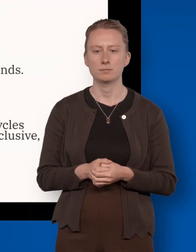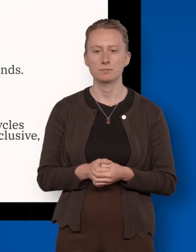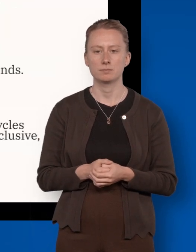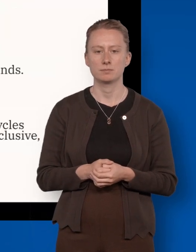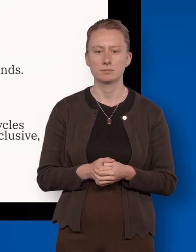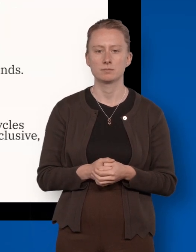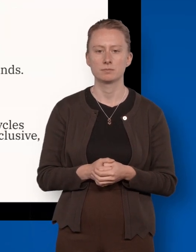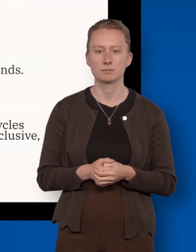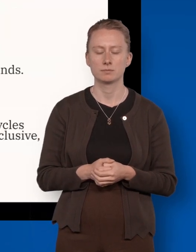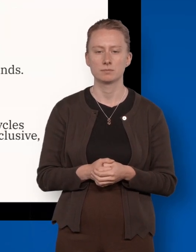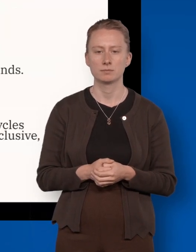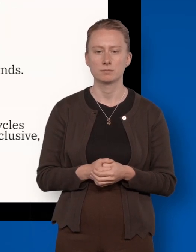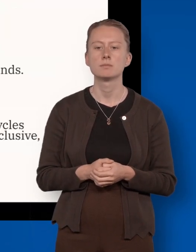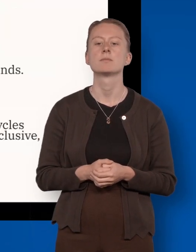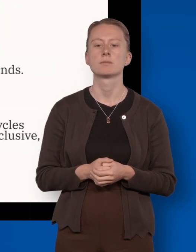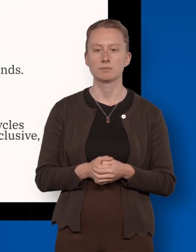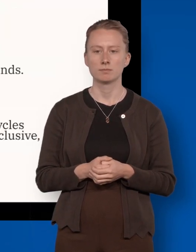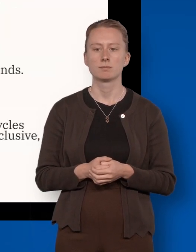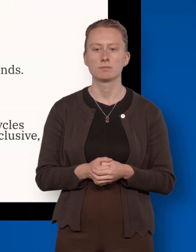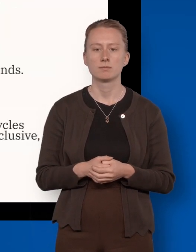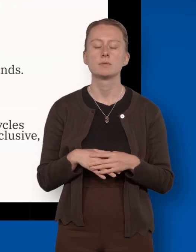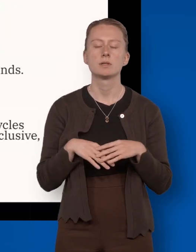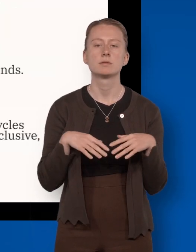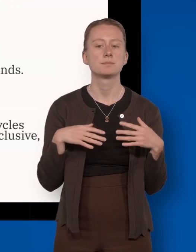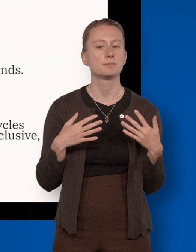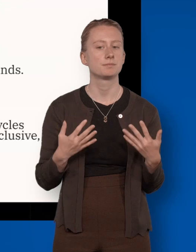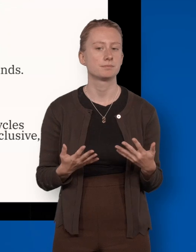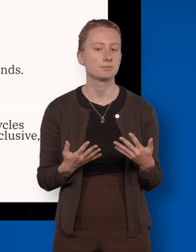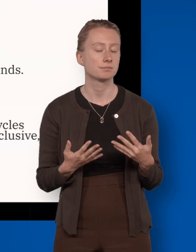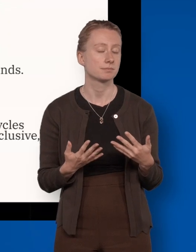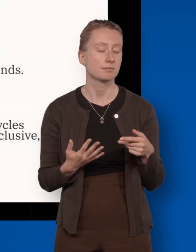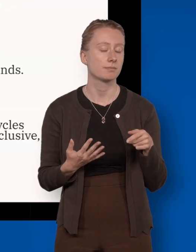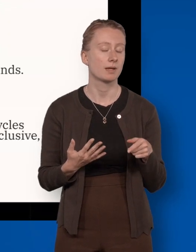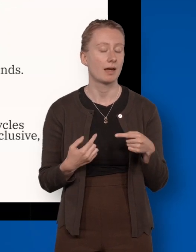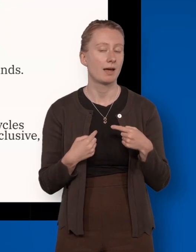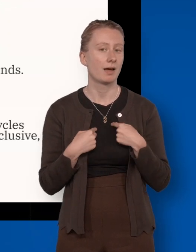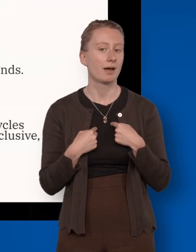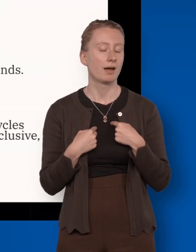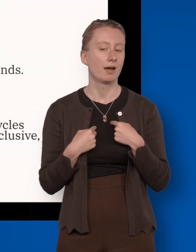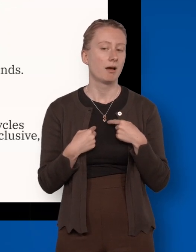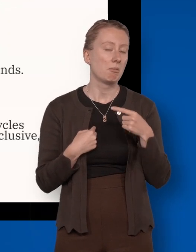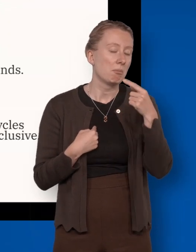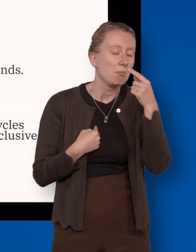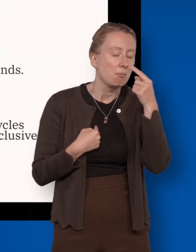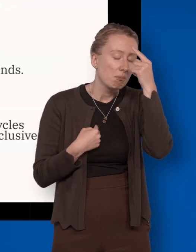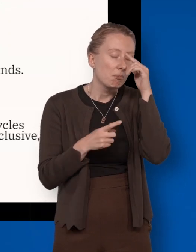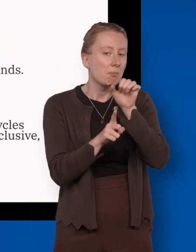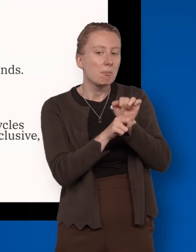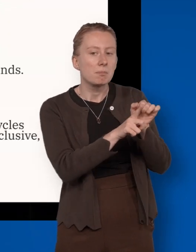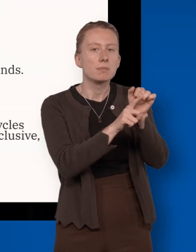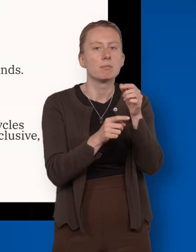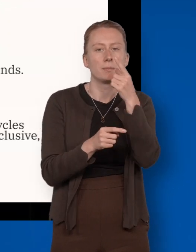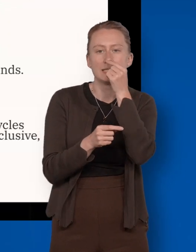So finally, so I outlined some potential use cases for this kind of